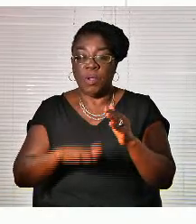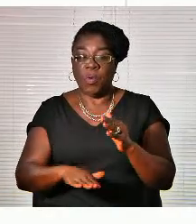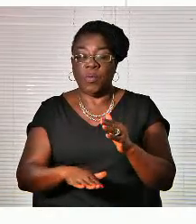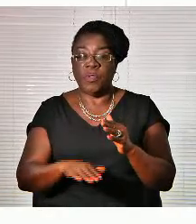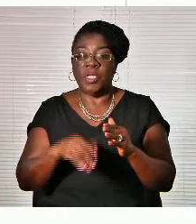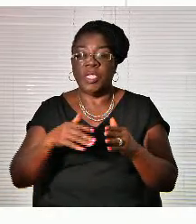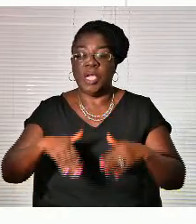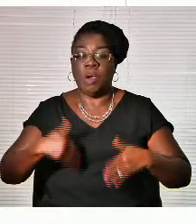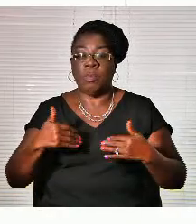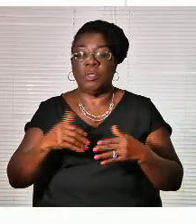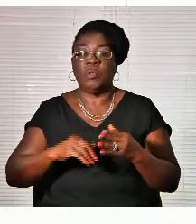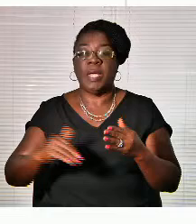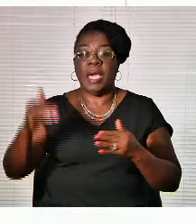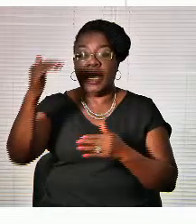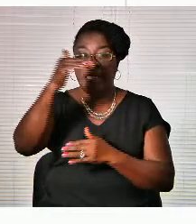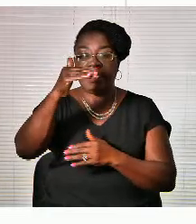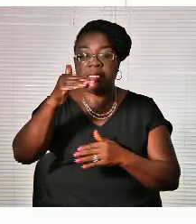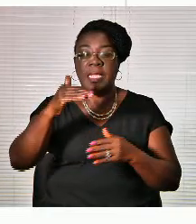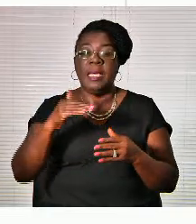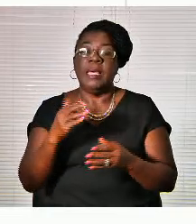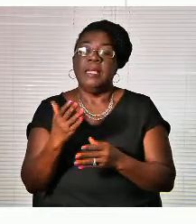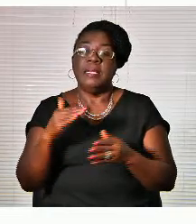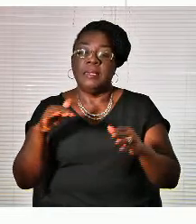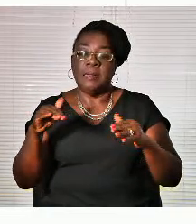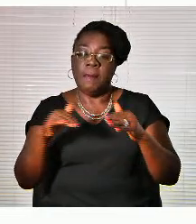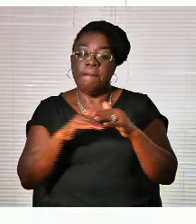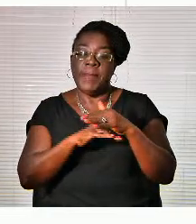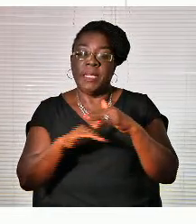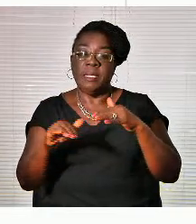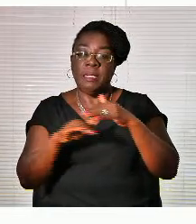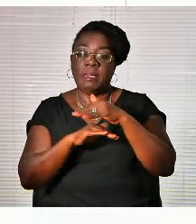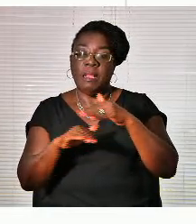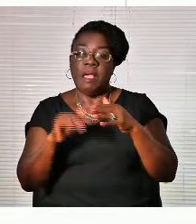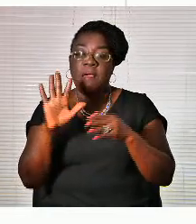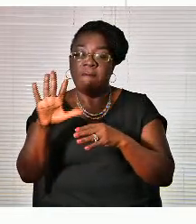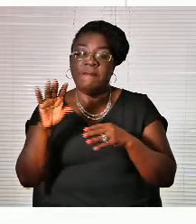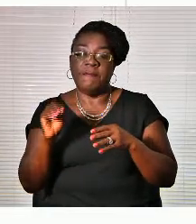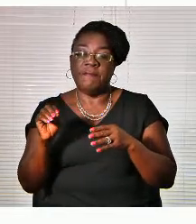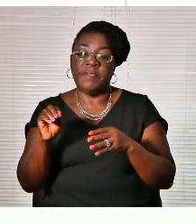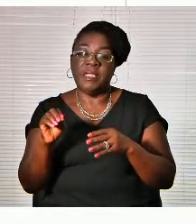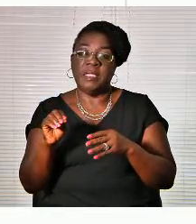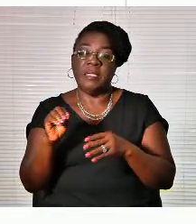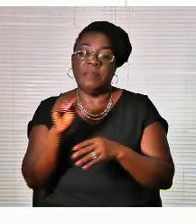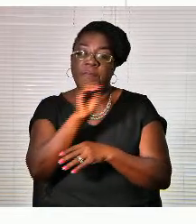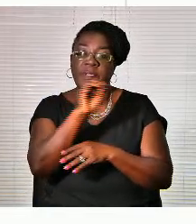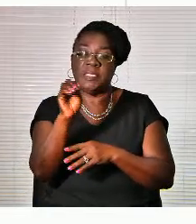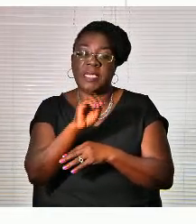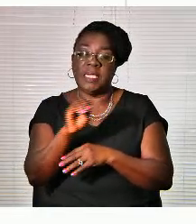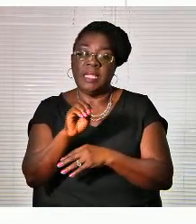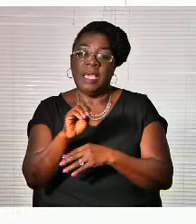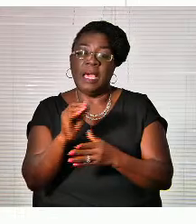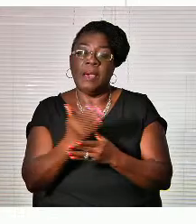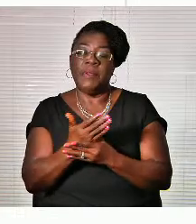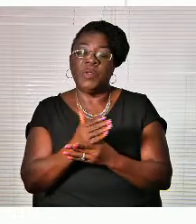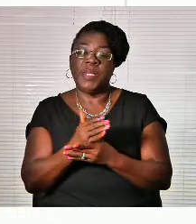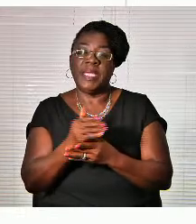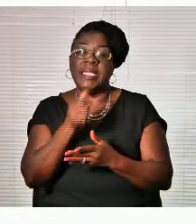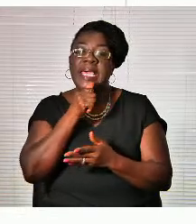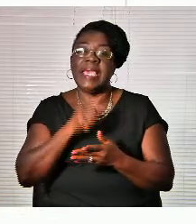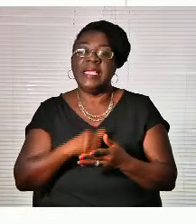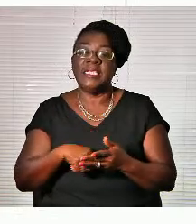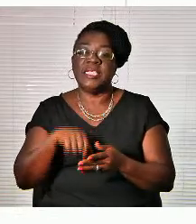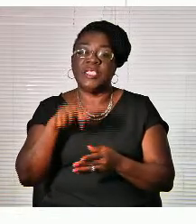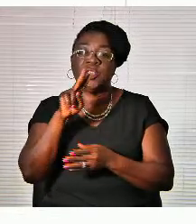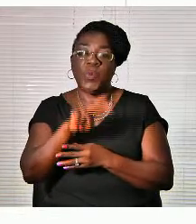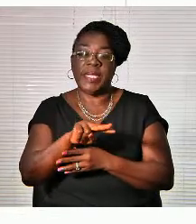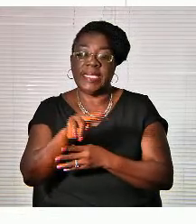the middle 50% of cases are between the ages 28 to 52, and that